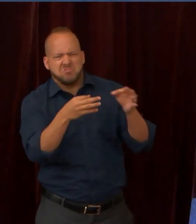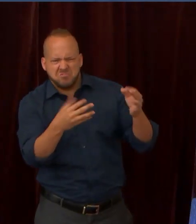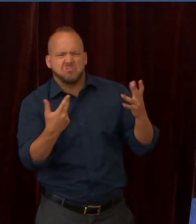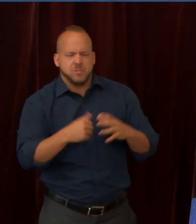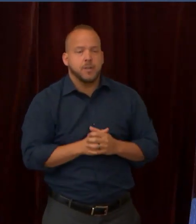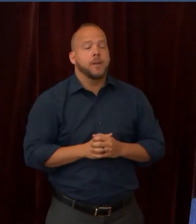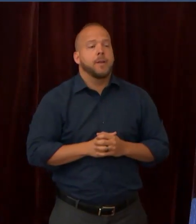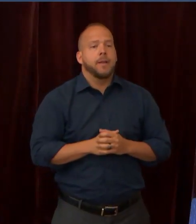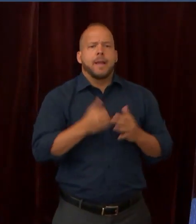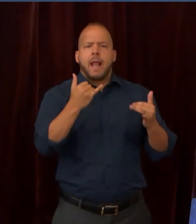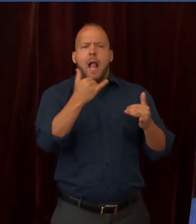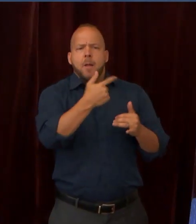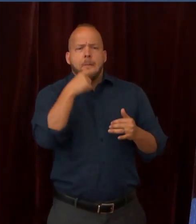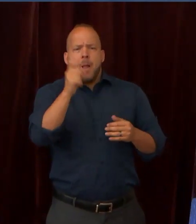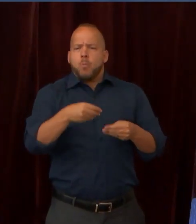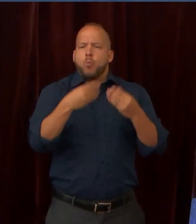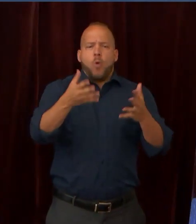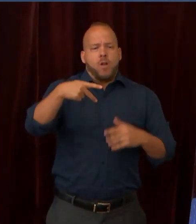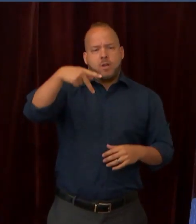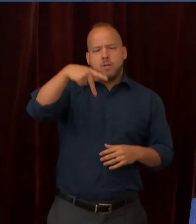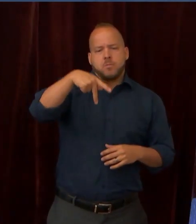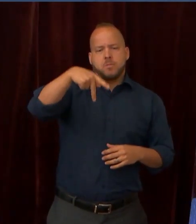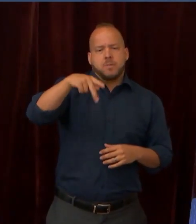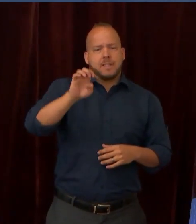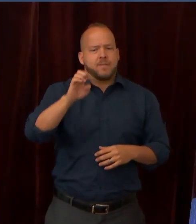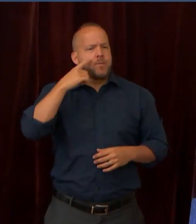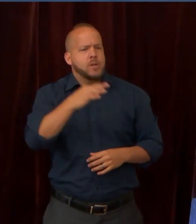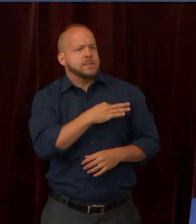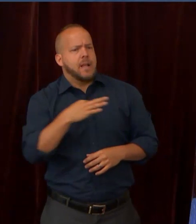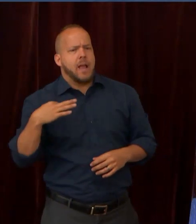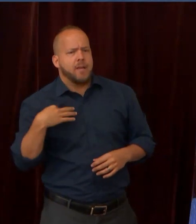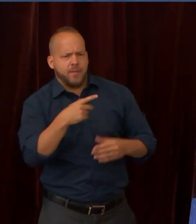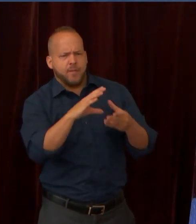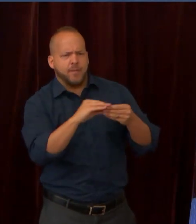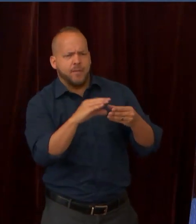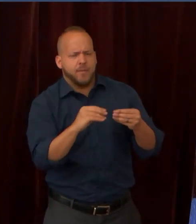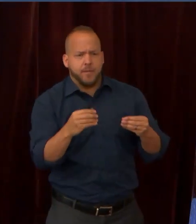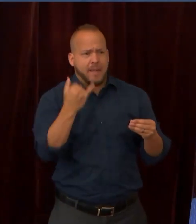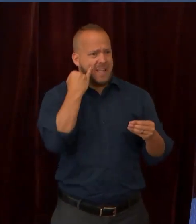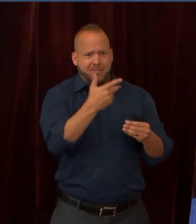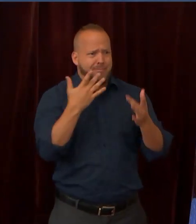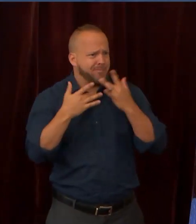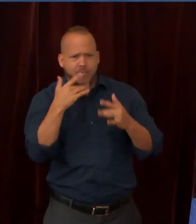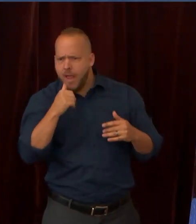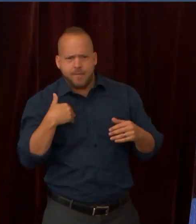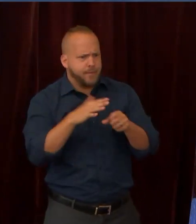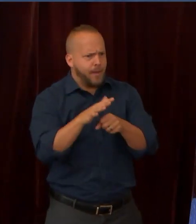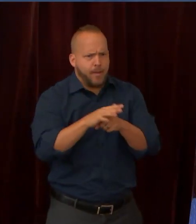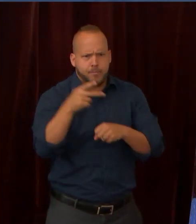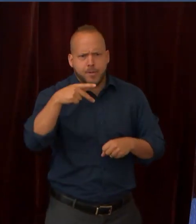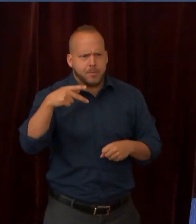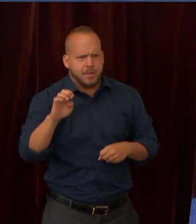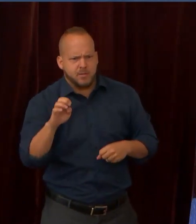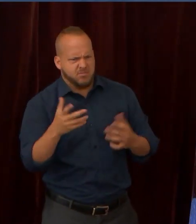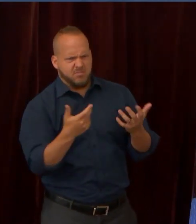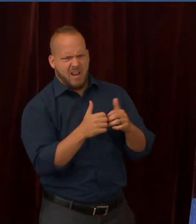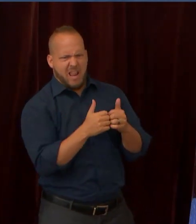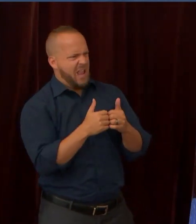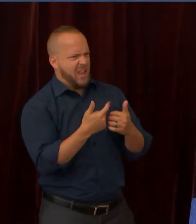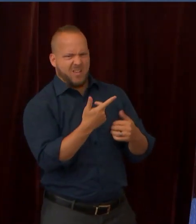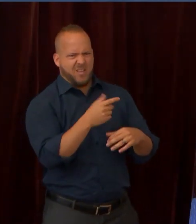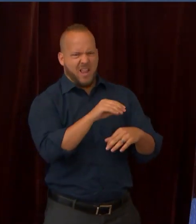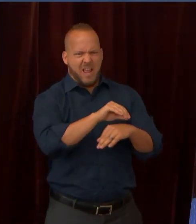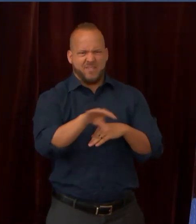there, some guidelines or advice that you have for them? And then my second question is for the counties that are in